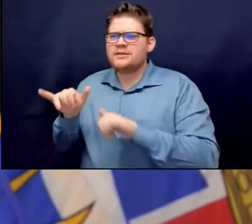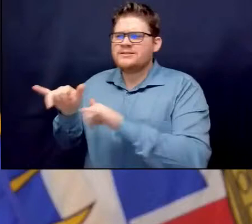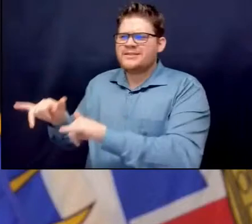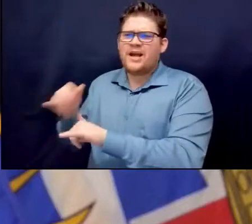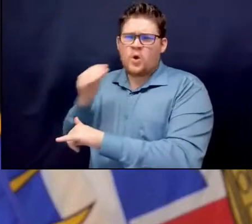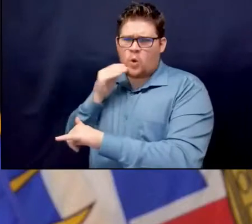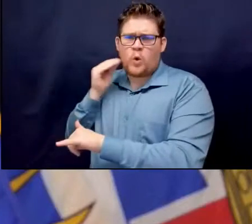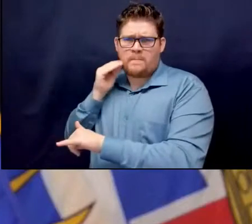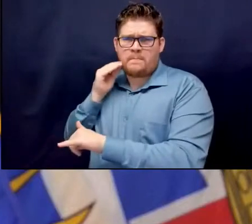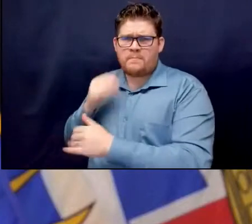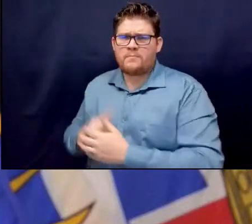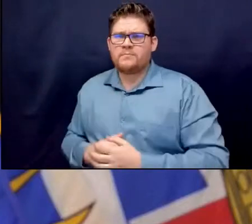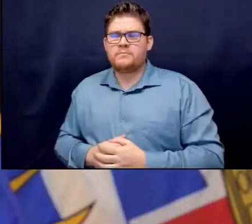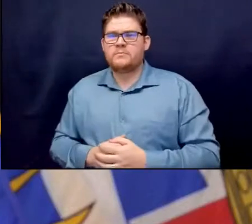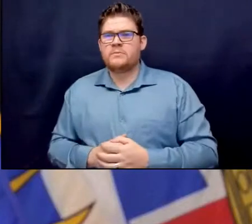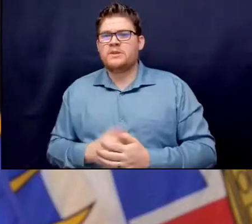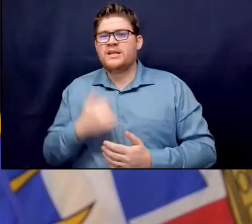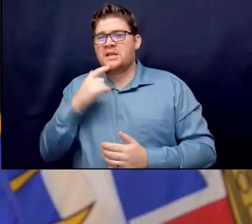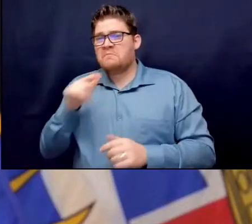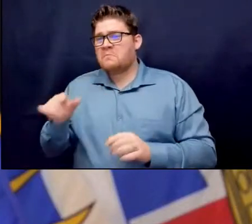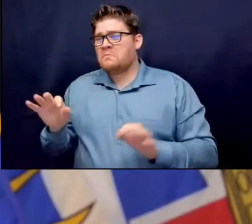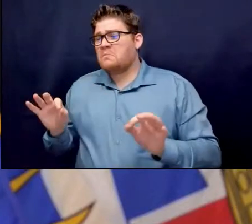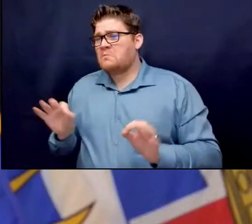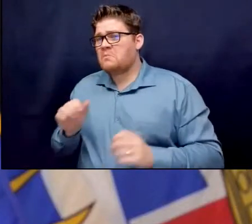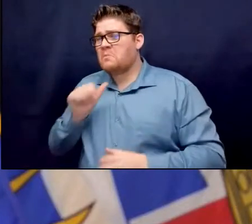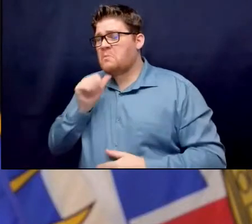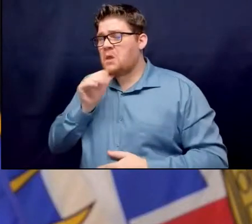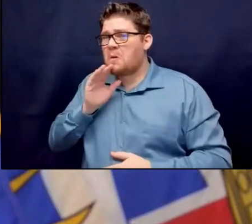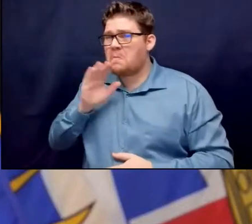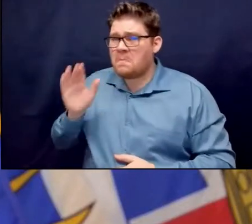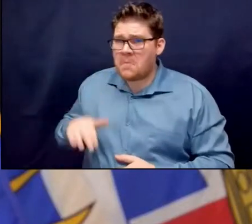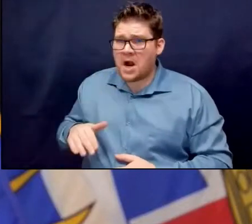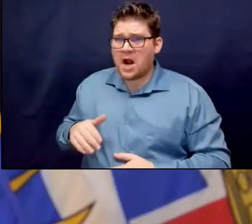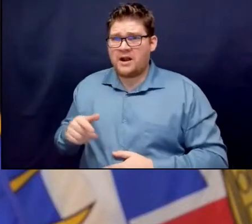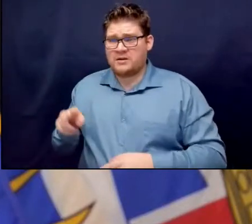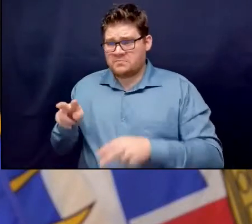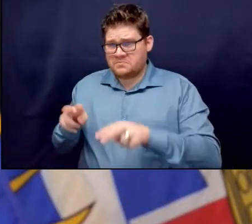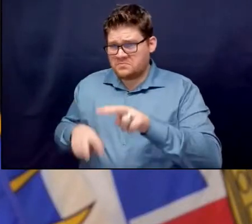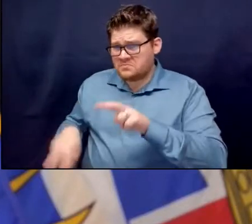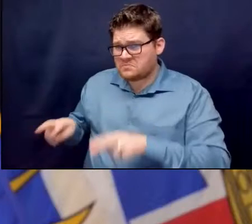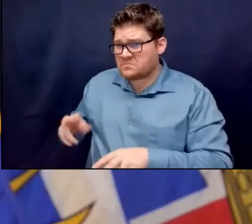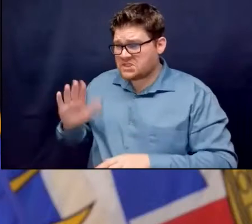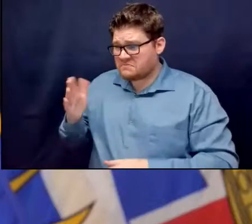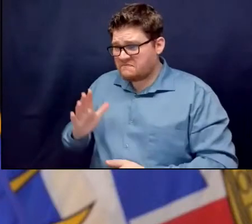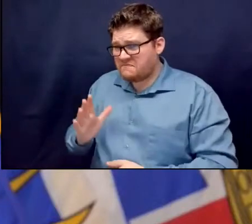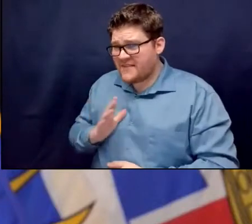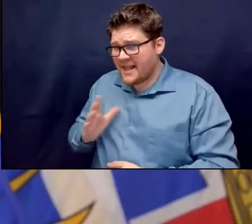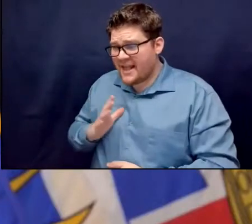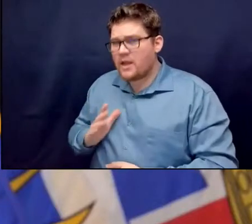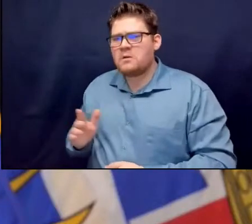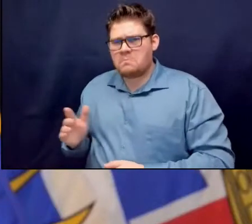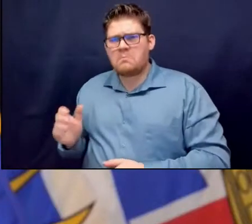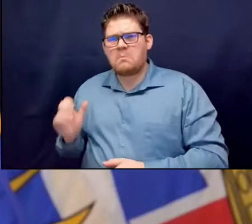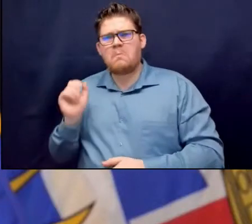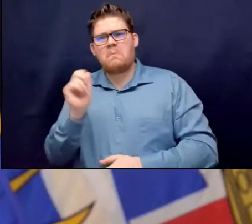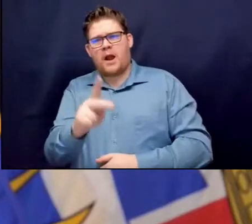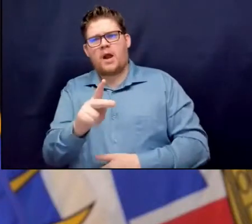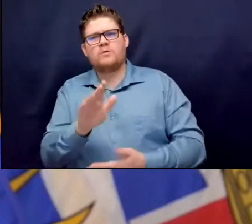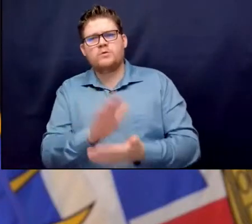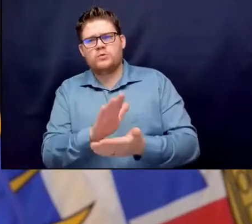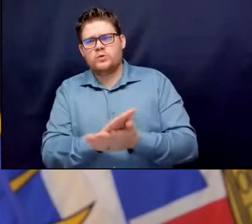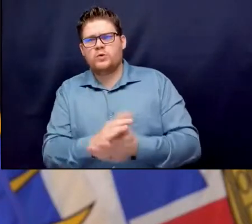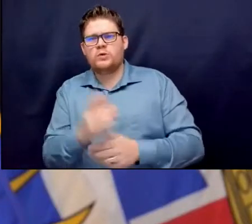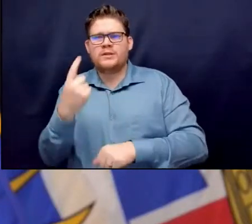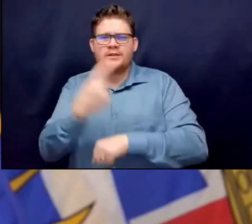school when symptoms have resolved and they are feeling better and up to their usual activities. And the same applies for childcare. I know this